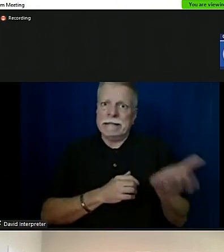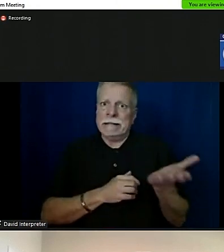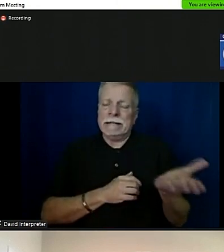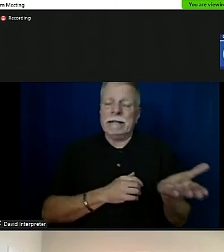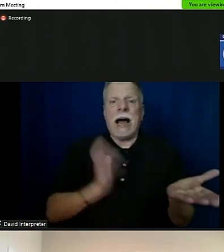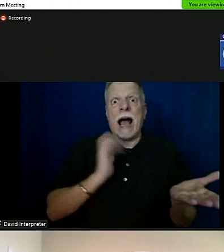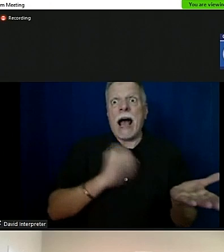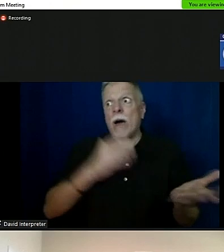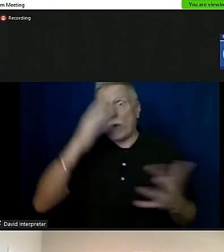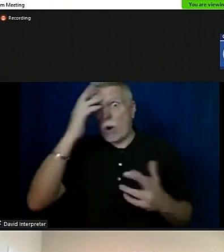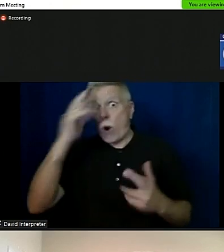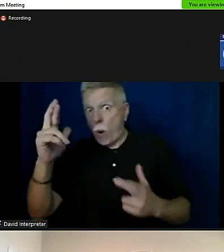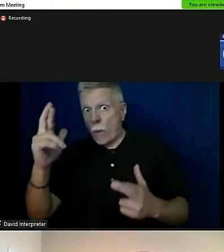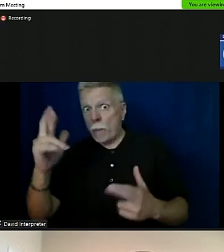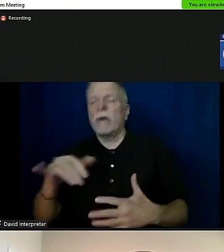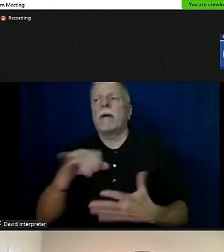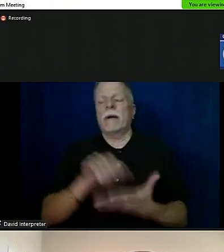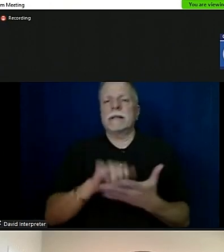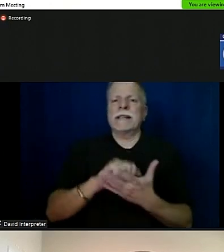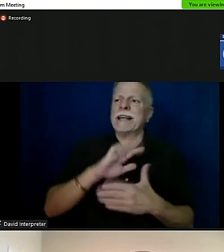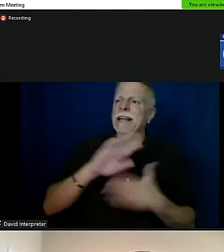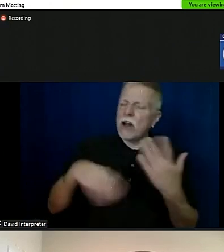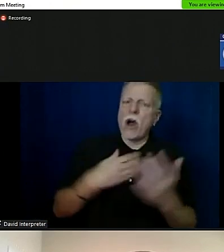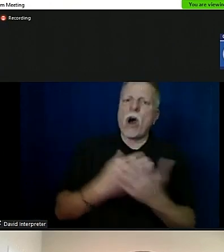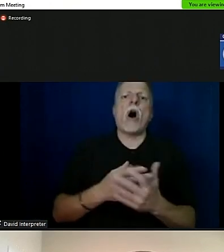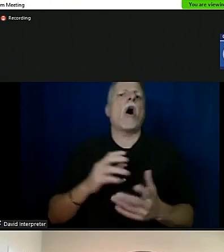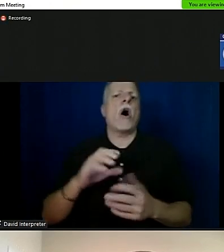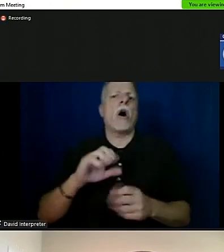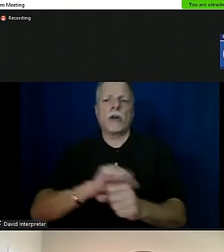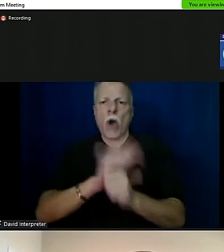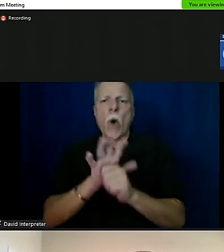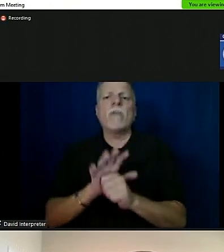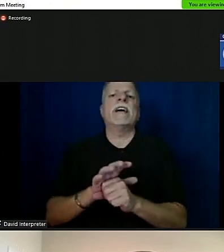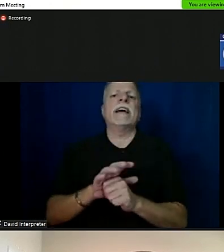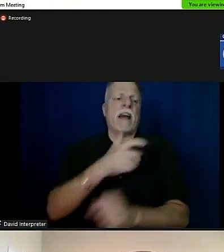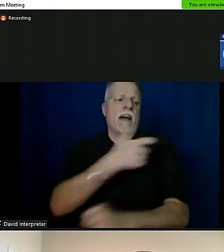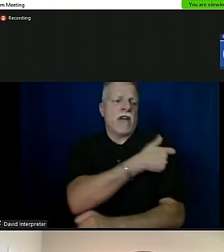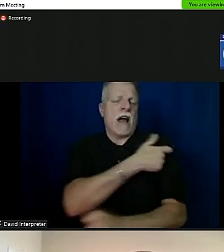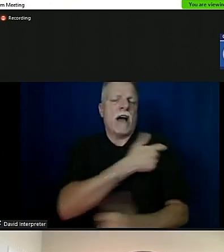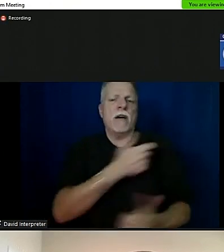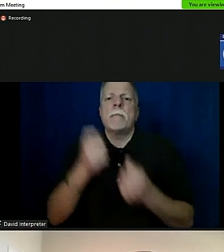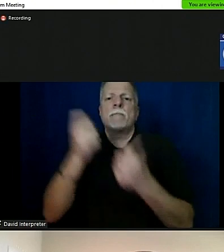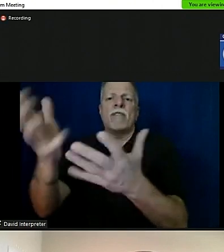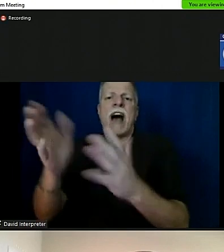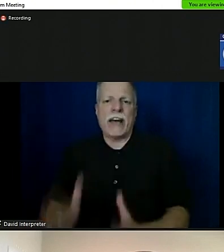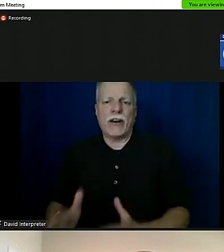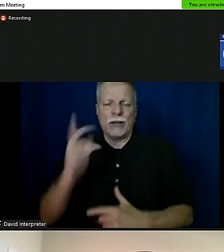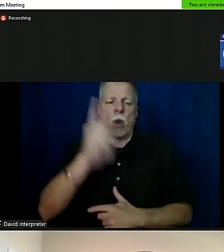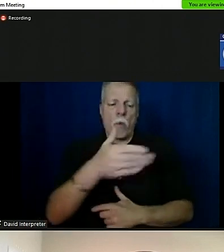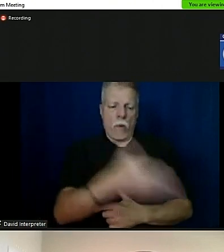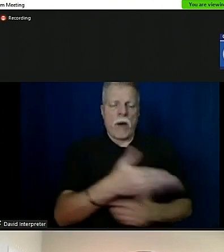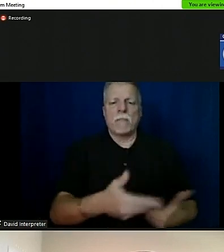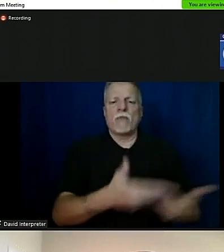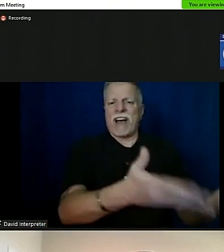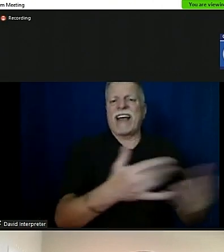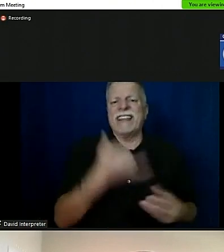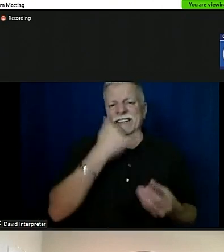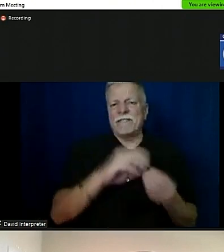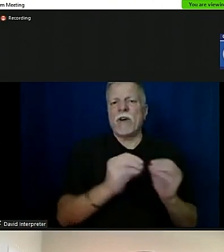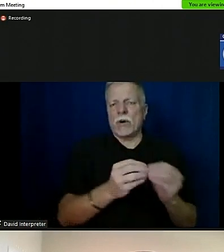expectation that all COVID vaccine providers will have a phone number and a web portal that's open to the public for